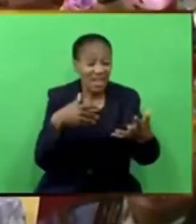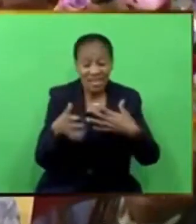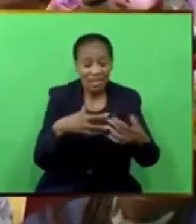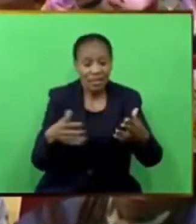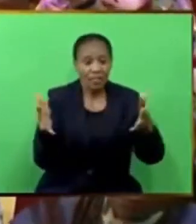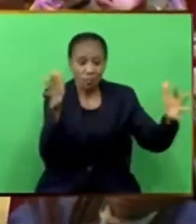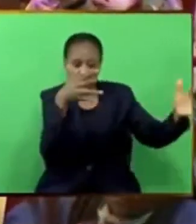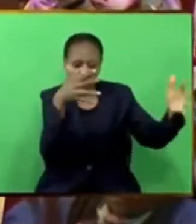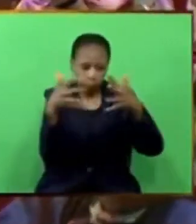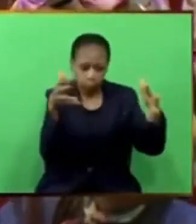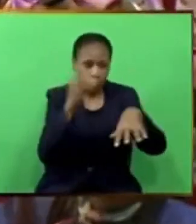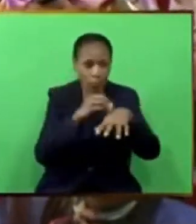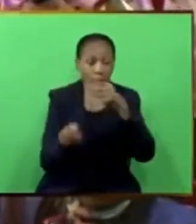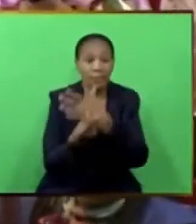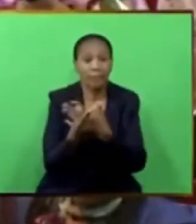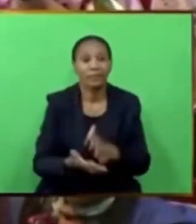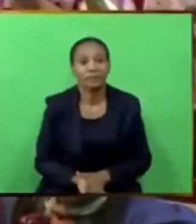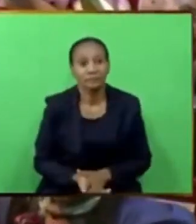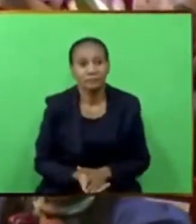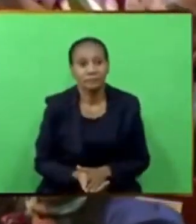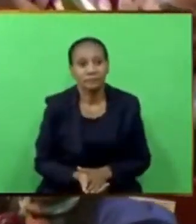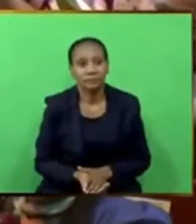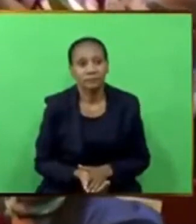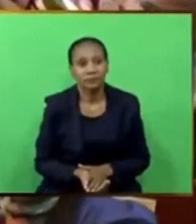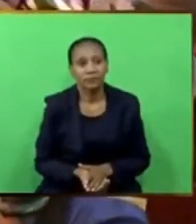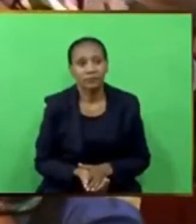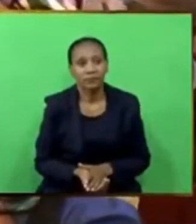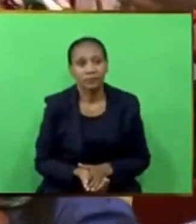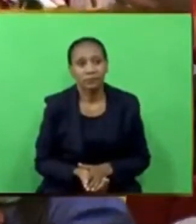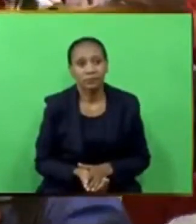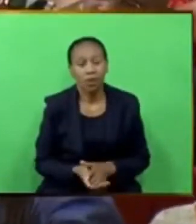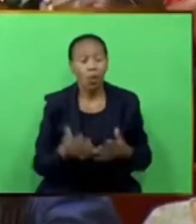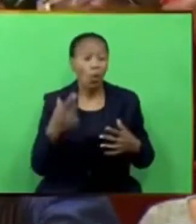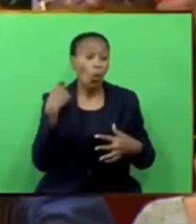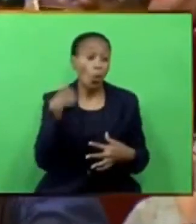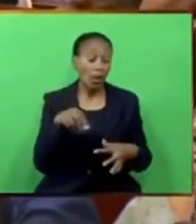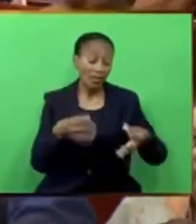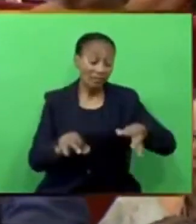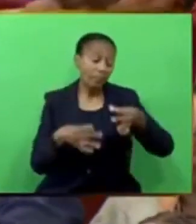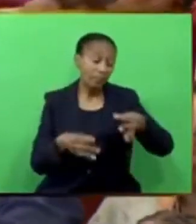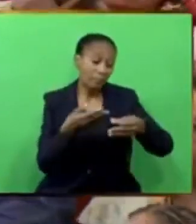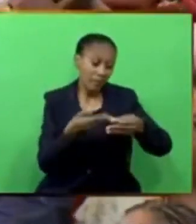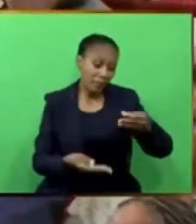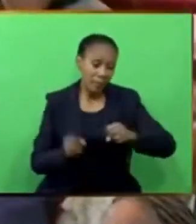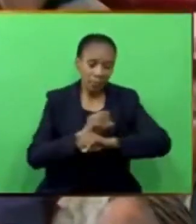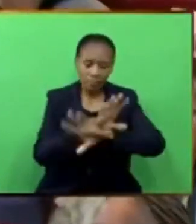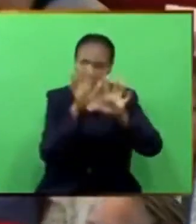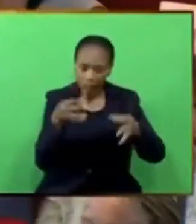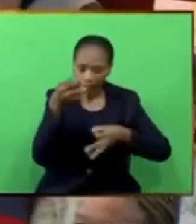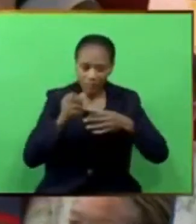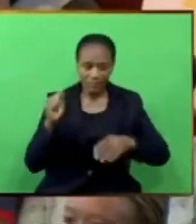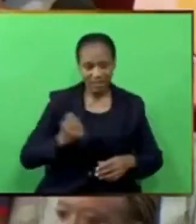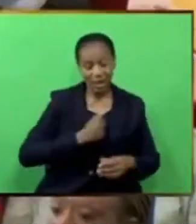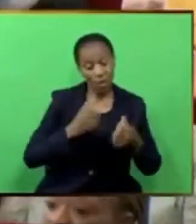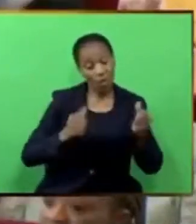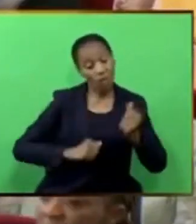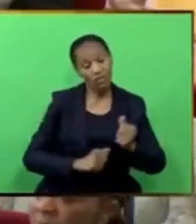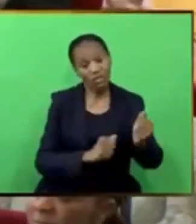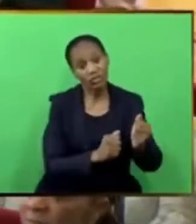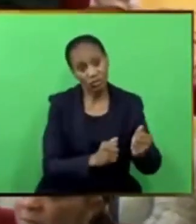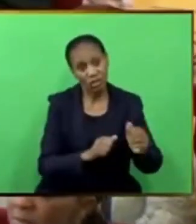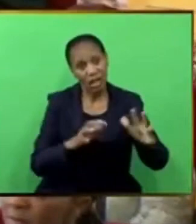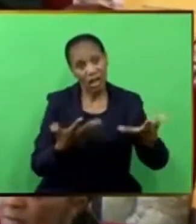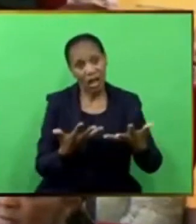projects. The electric vehicle white paper outlines our strategy to transition towards a broader